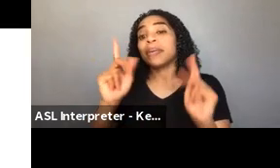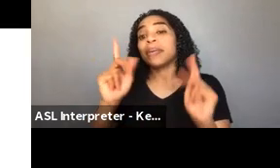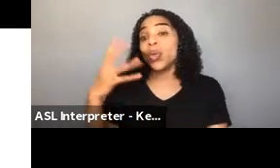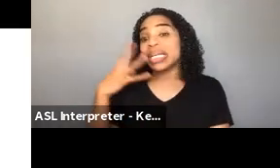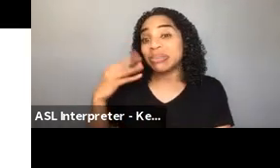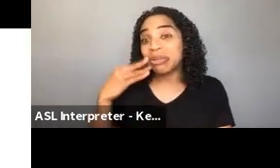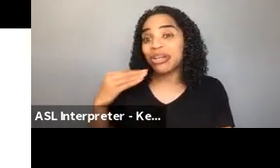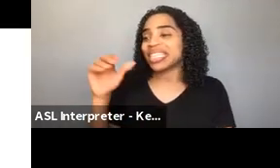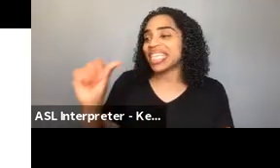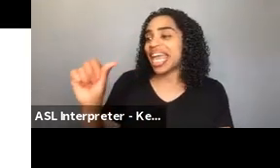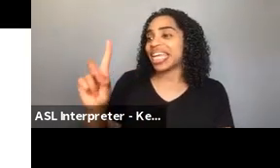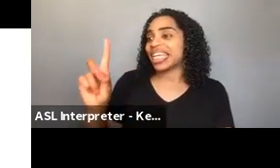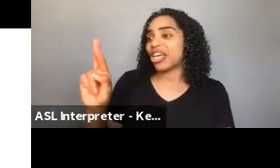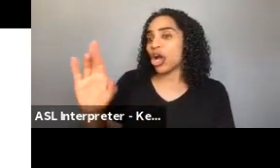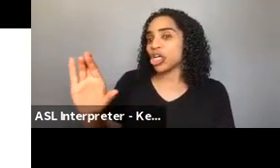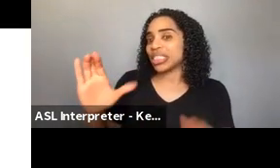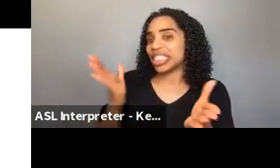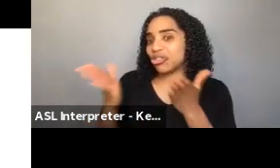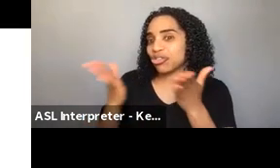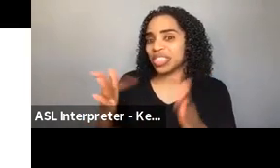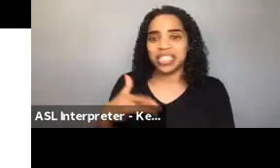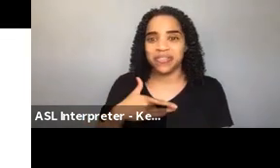just to kind of wind us up here.